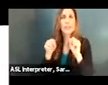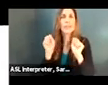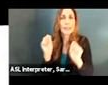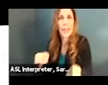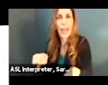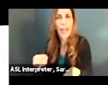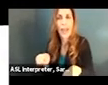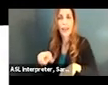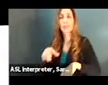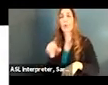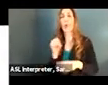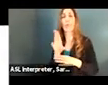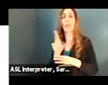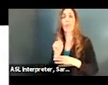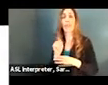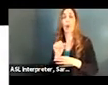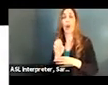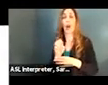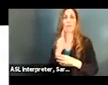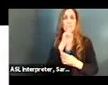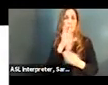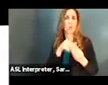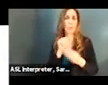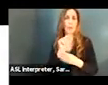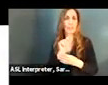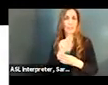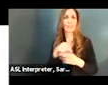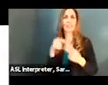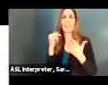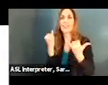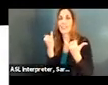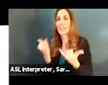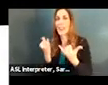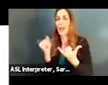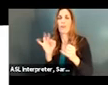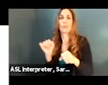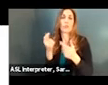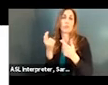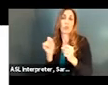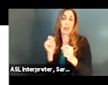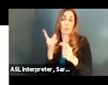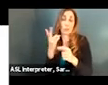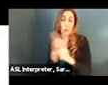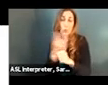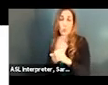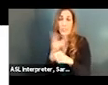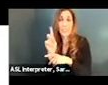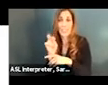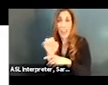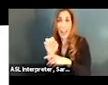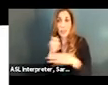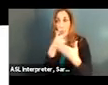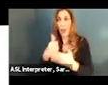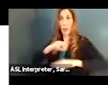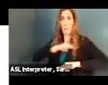outcome might not speak to AT, but if you're going to try a device in order to meet that outcome, then